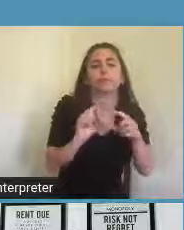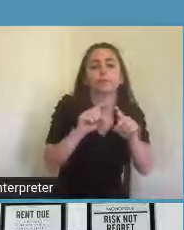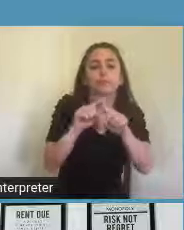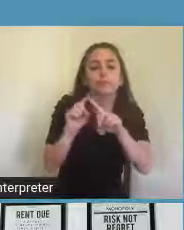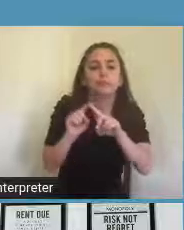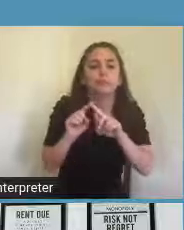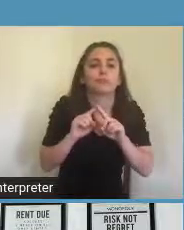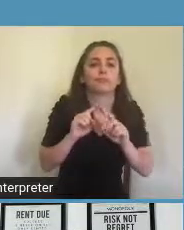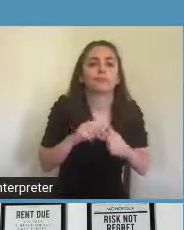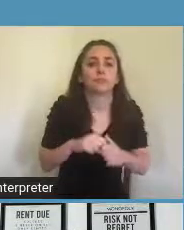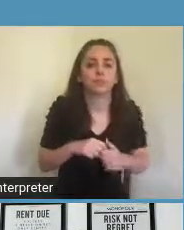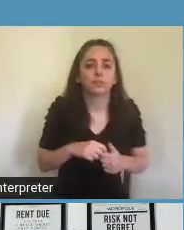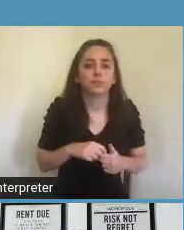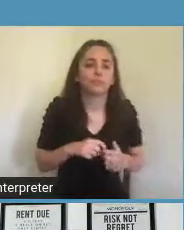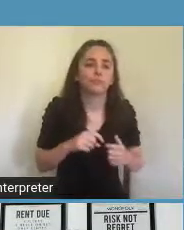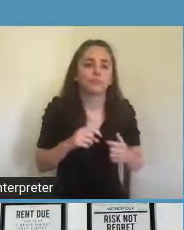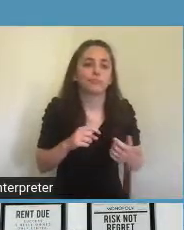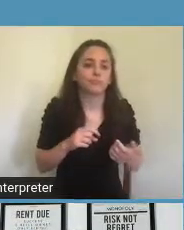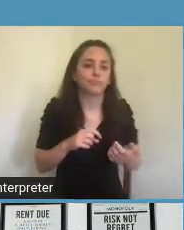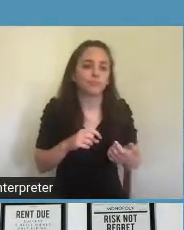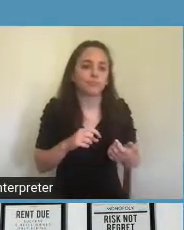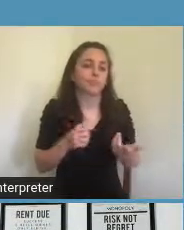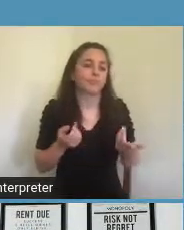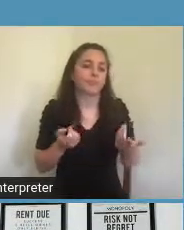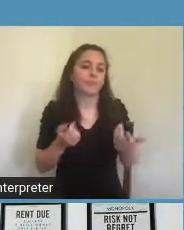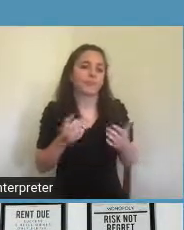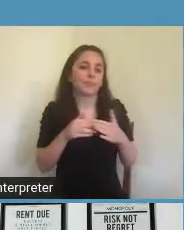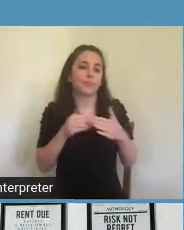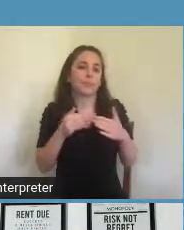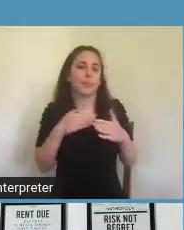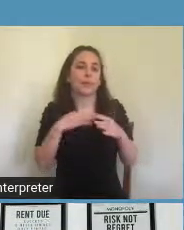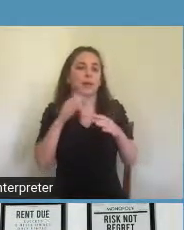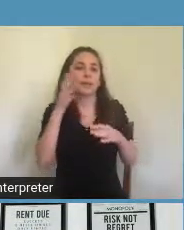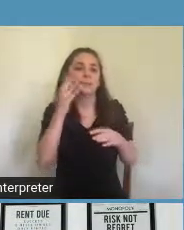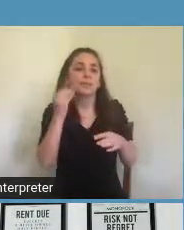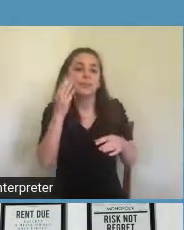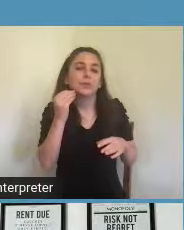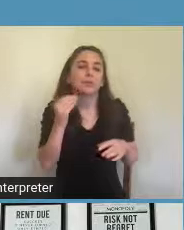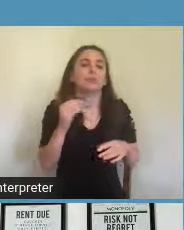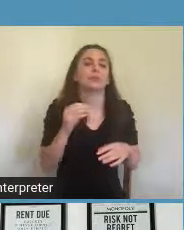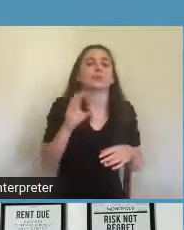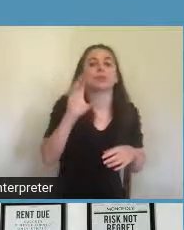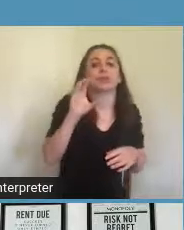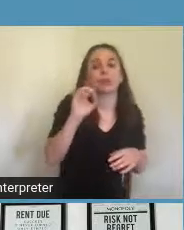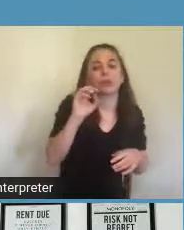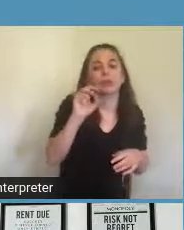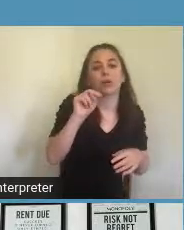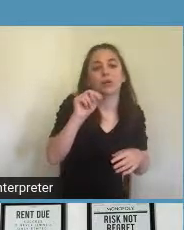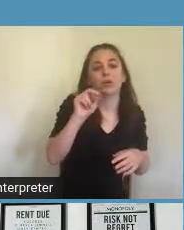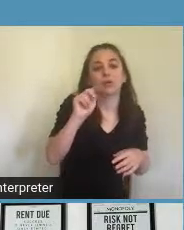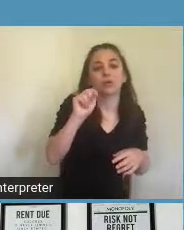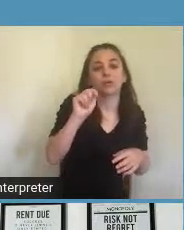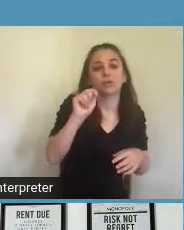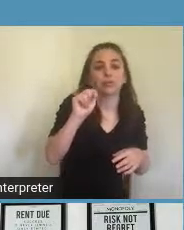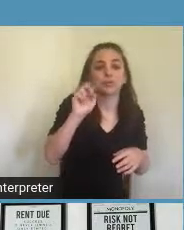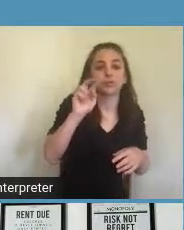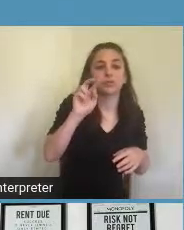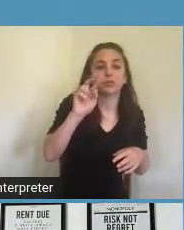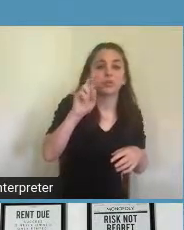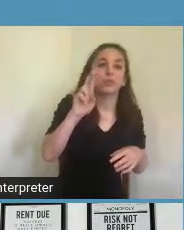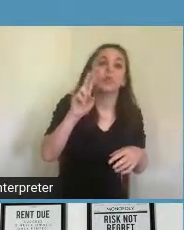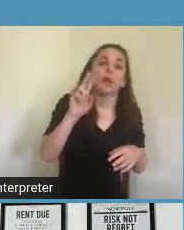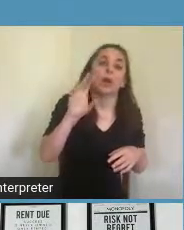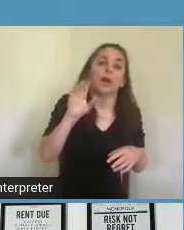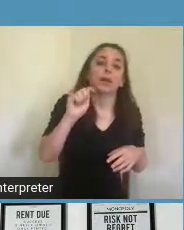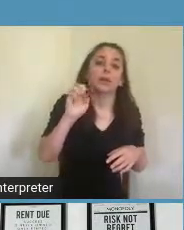in contrast to my experience in the construction world. One of the most obvious and glaring